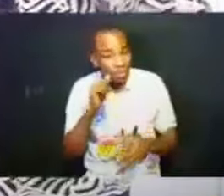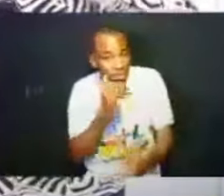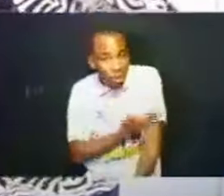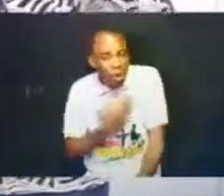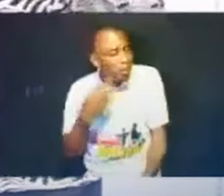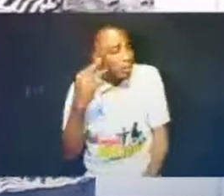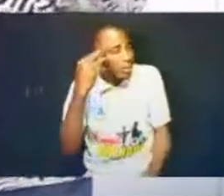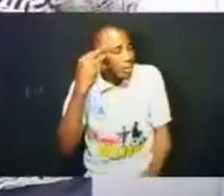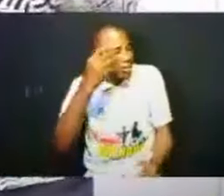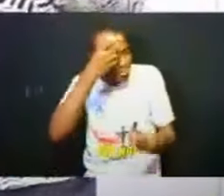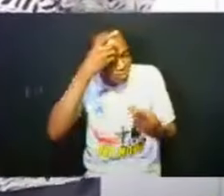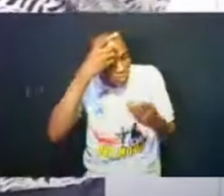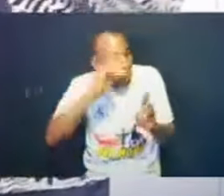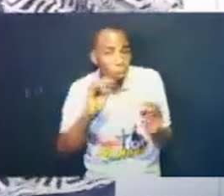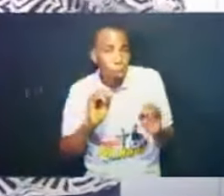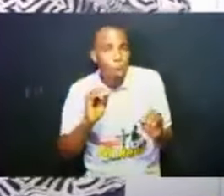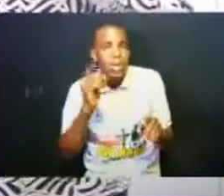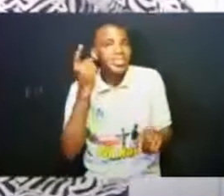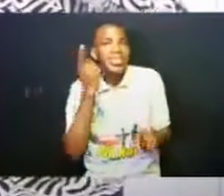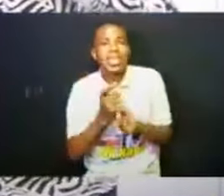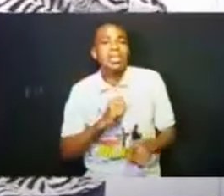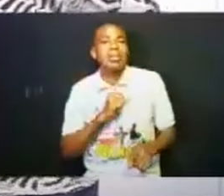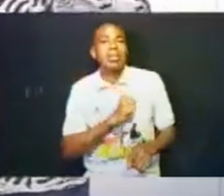Unconsciously. These are habits. He's